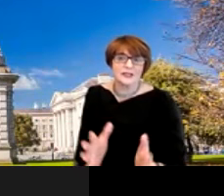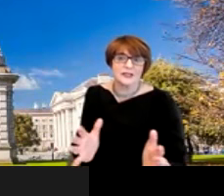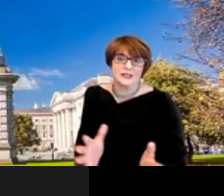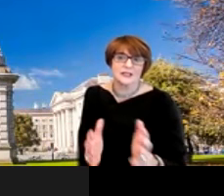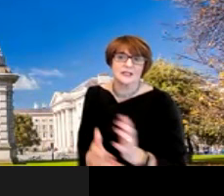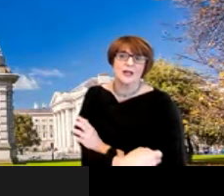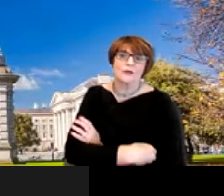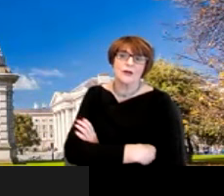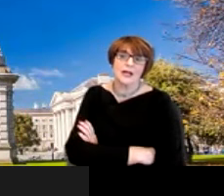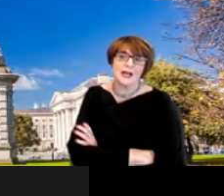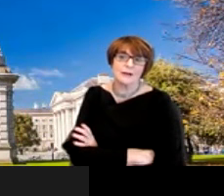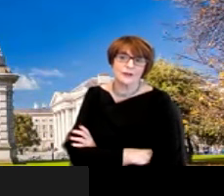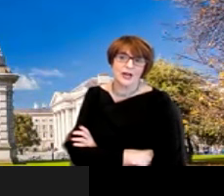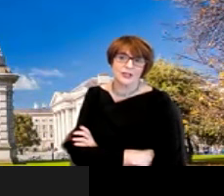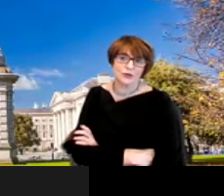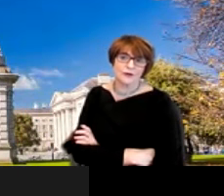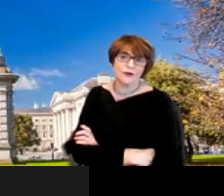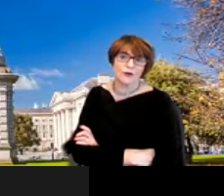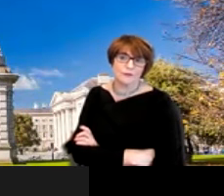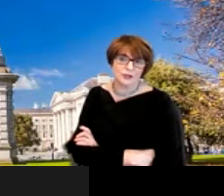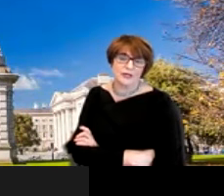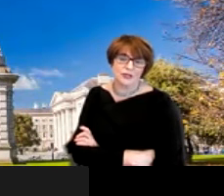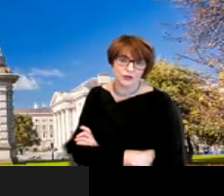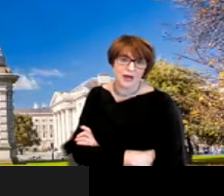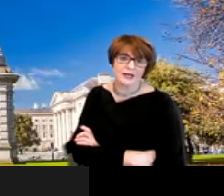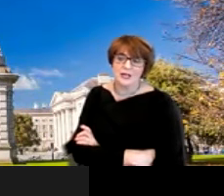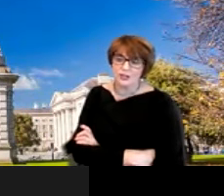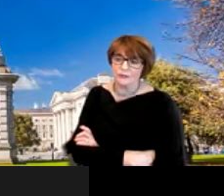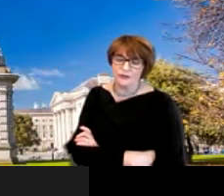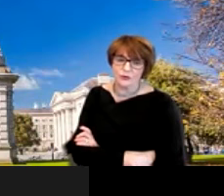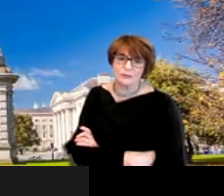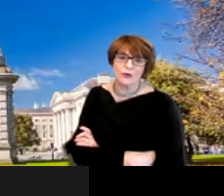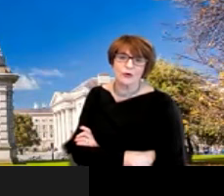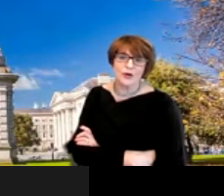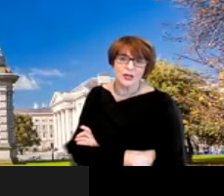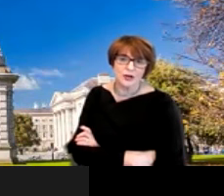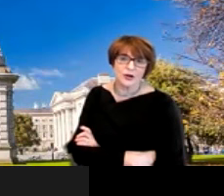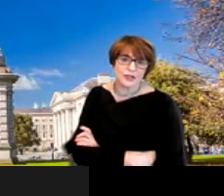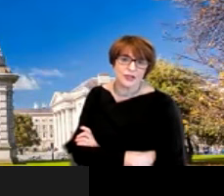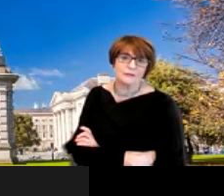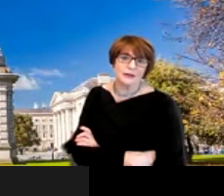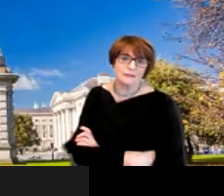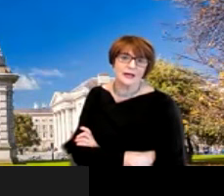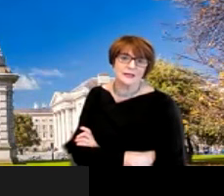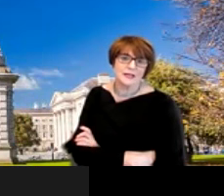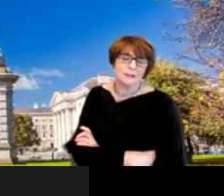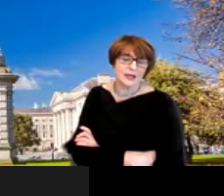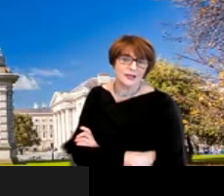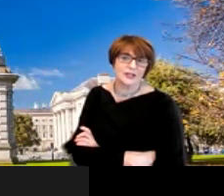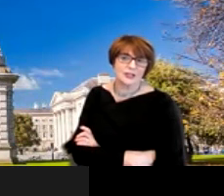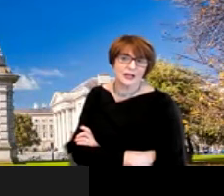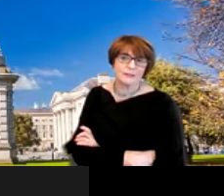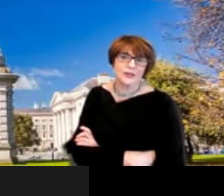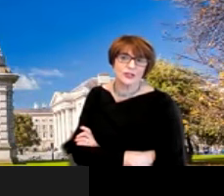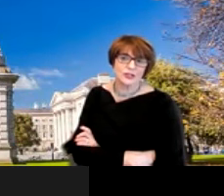think IDS-TILDA will help with that going forward because we can track some of those more long-term impacts. But I